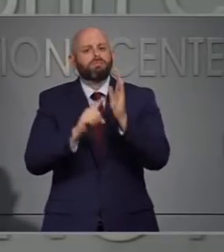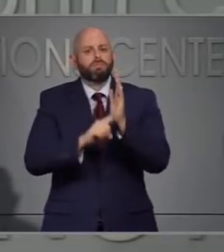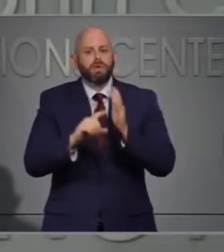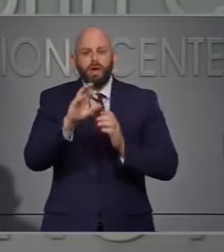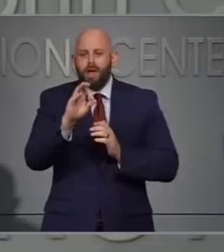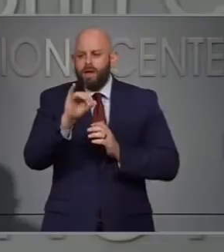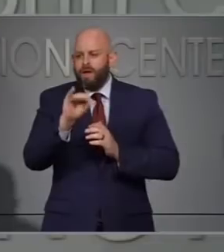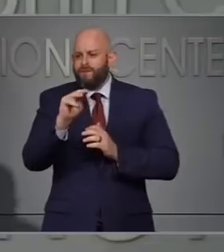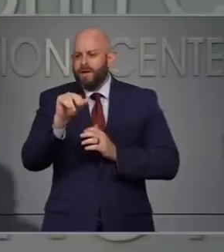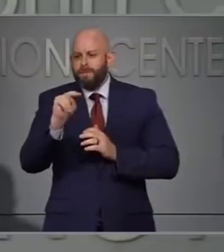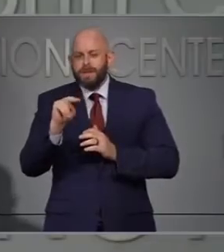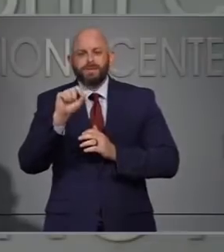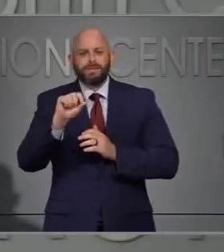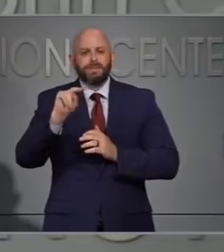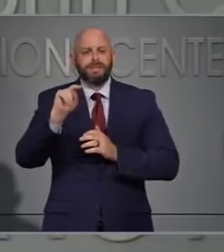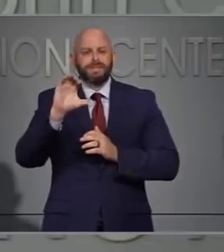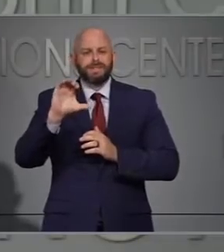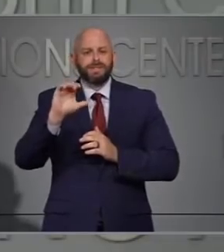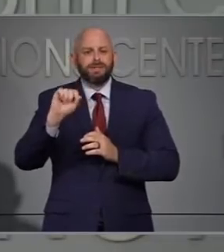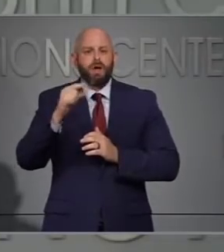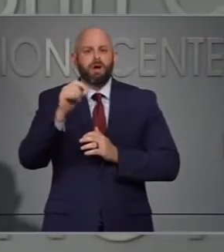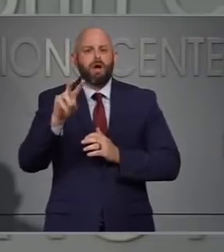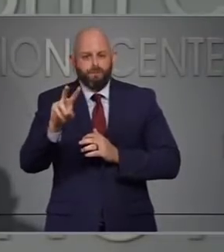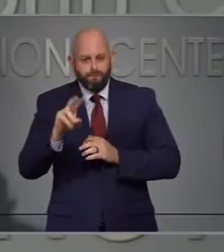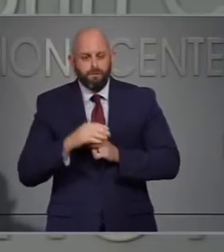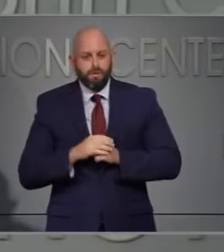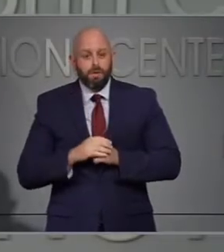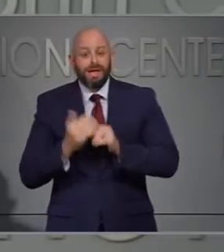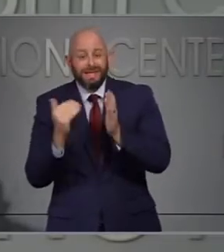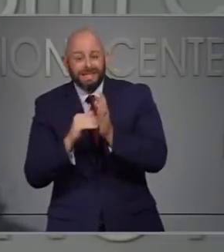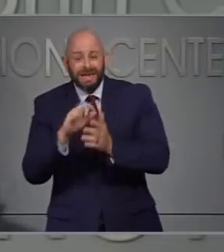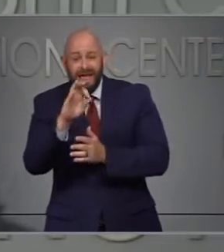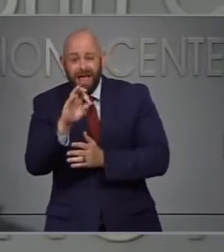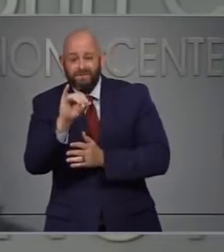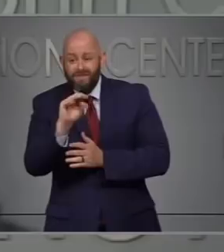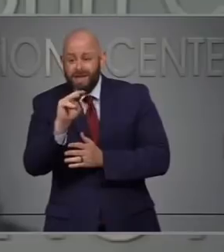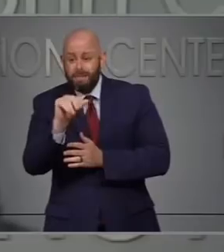fiman.nc.gov is the website to use. That's